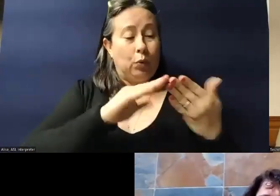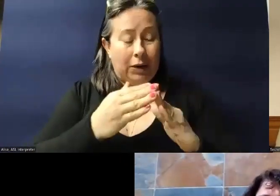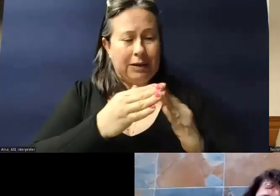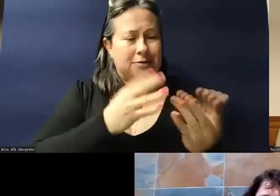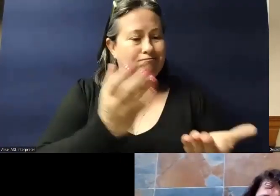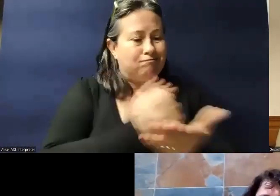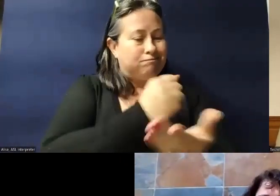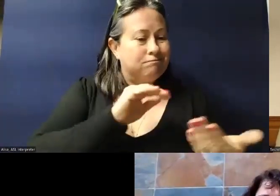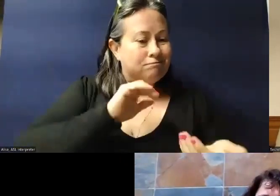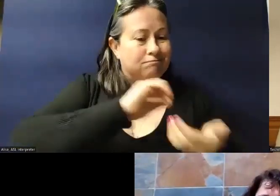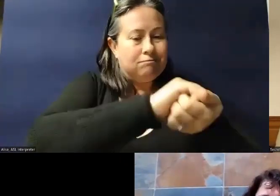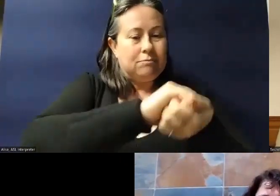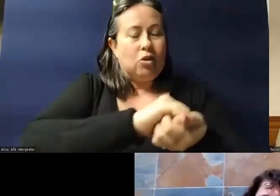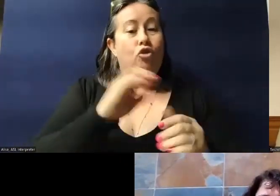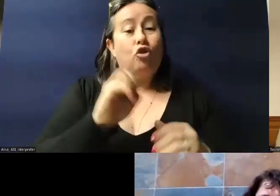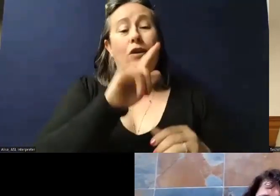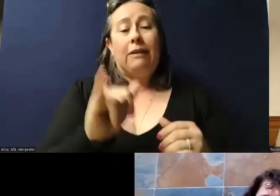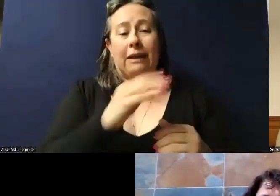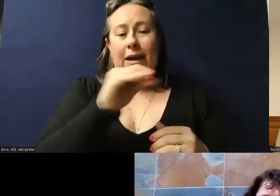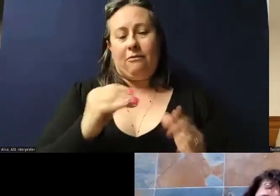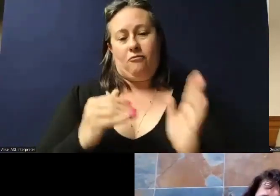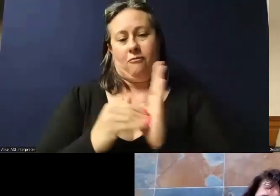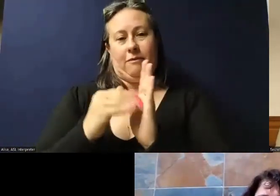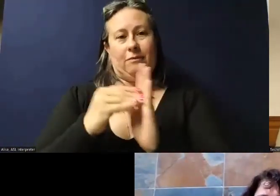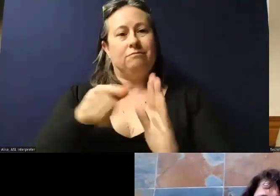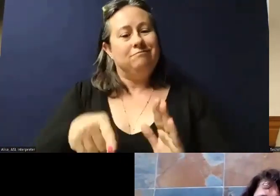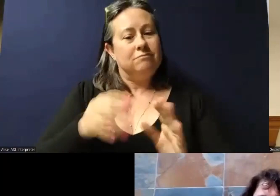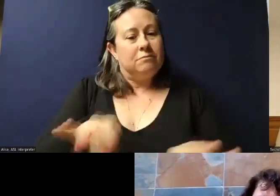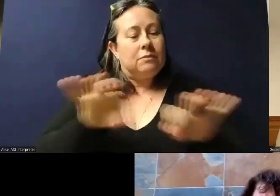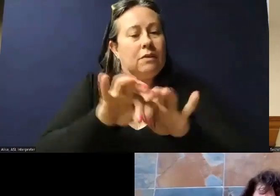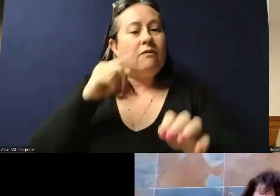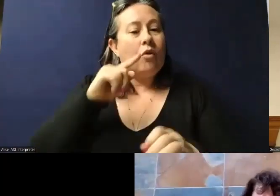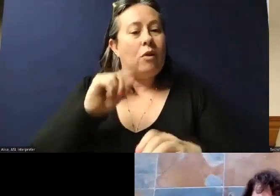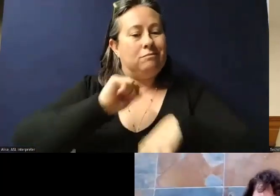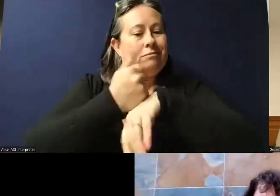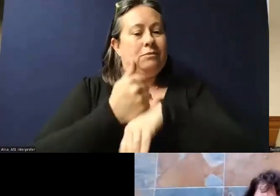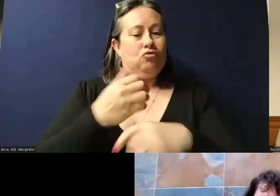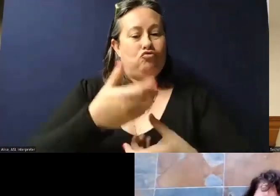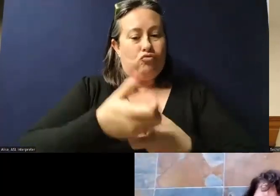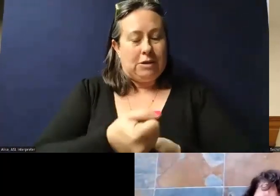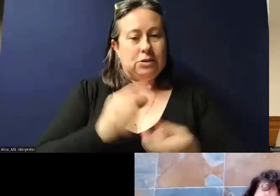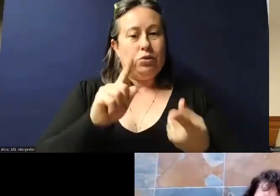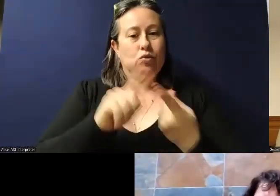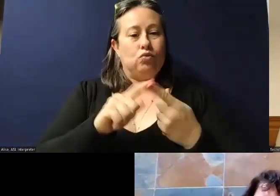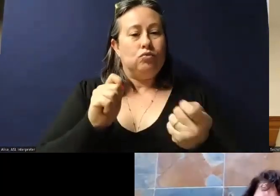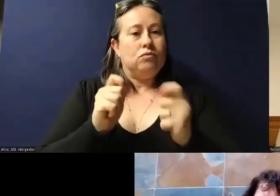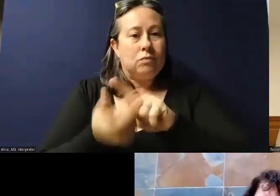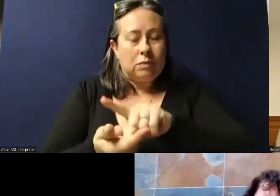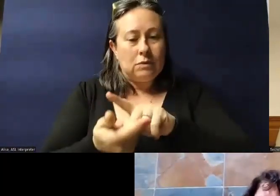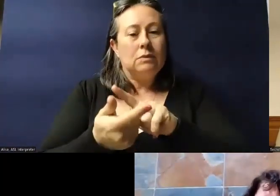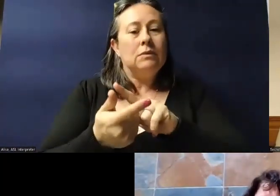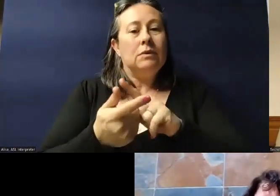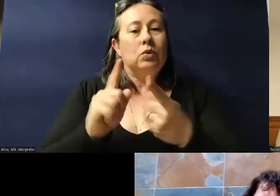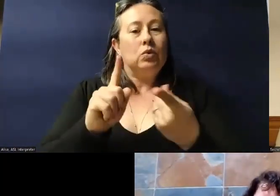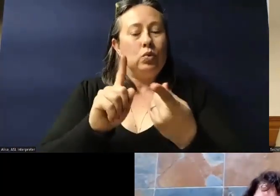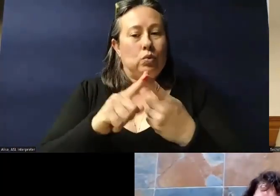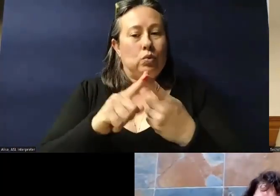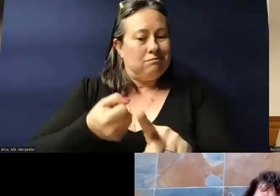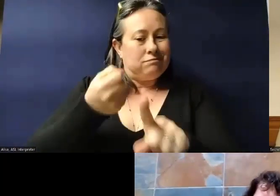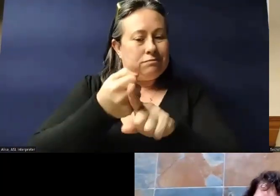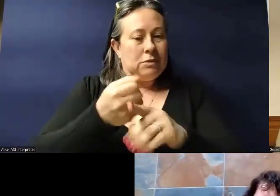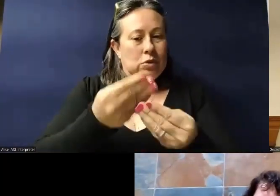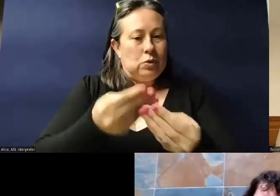often. And these partnerships are essential for building the trust and relationships needed to translate research into impactful solutions